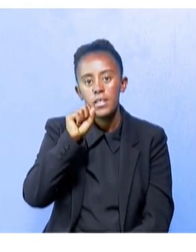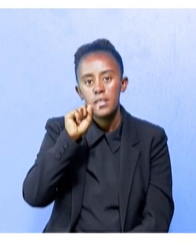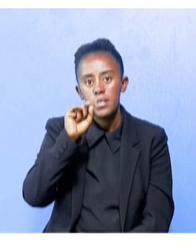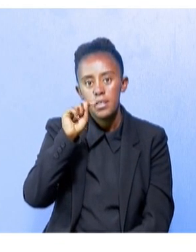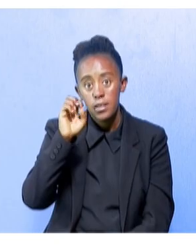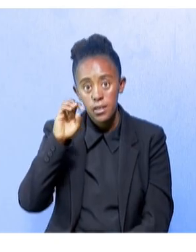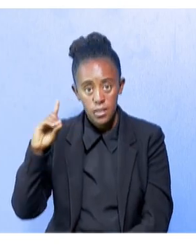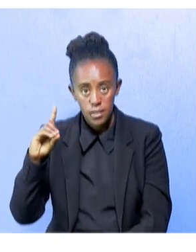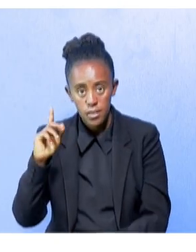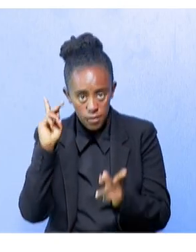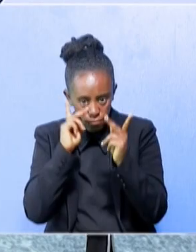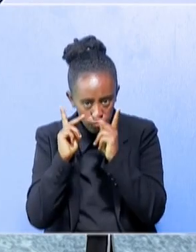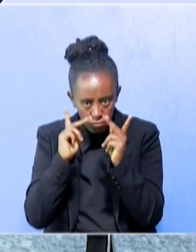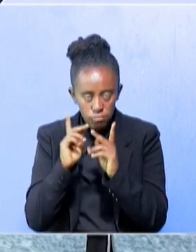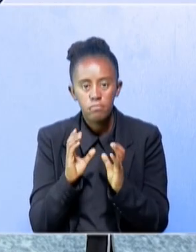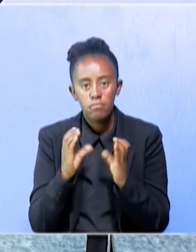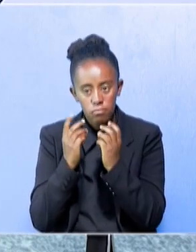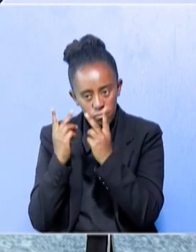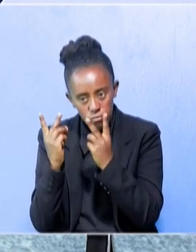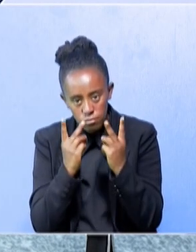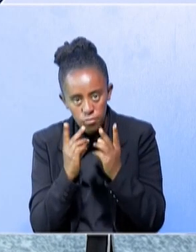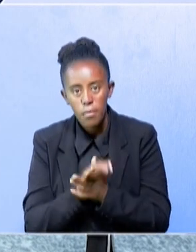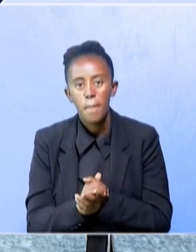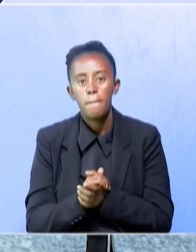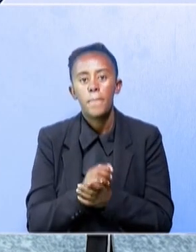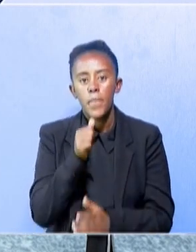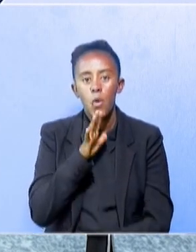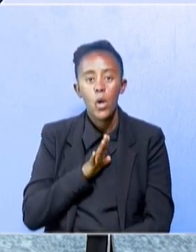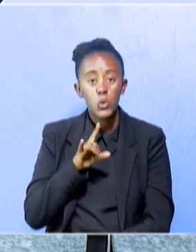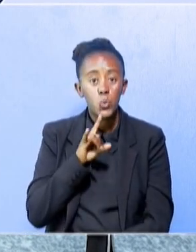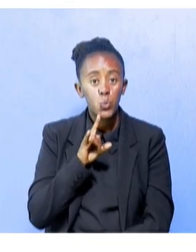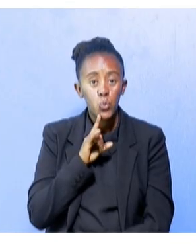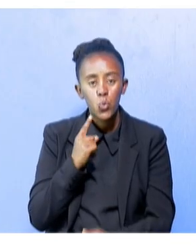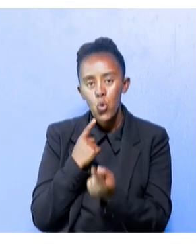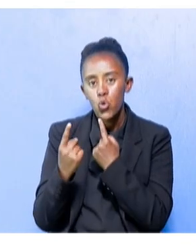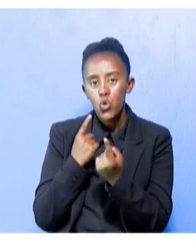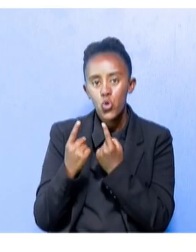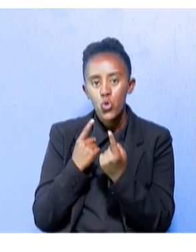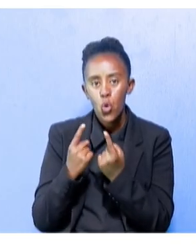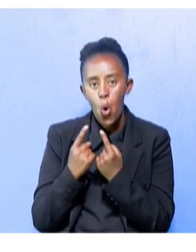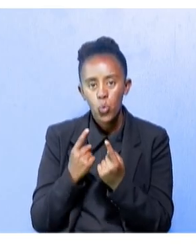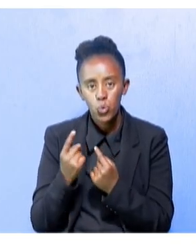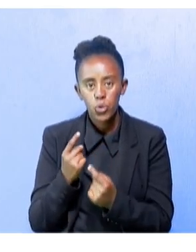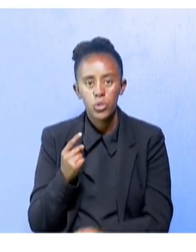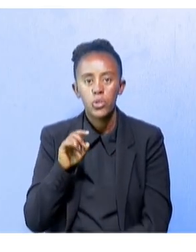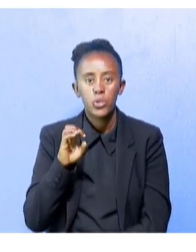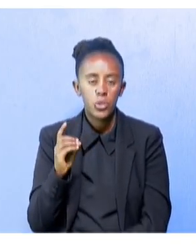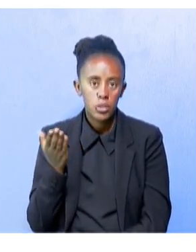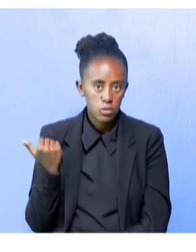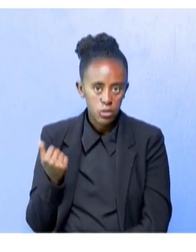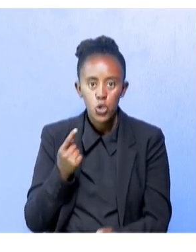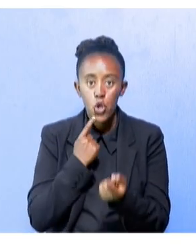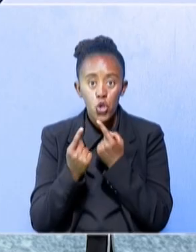Visited. Good. Whether Zinash talked to. Talked